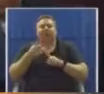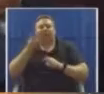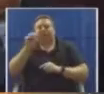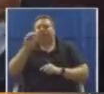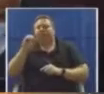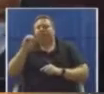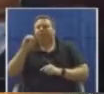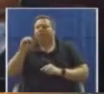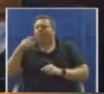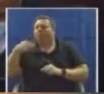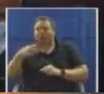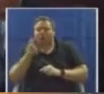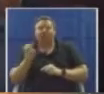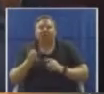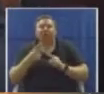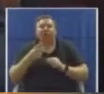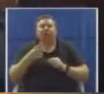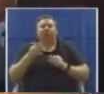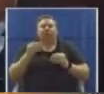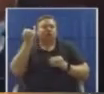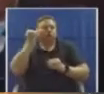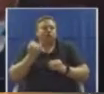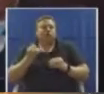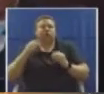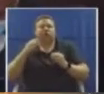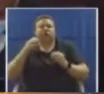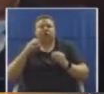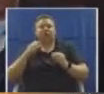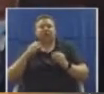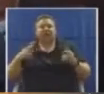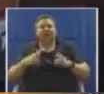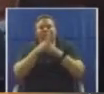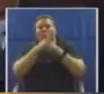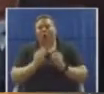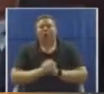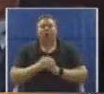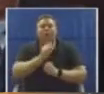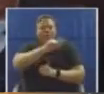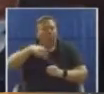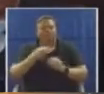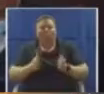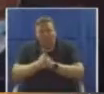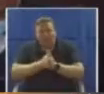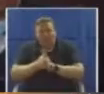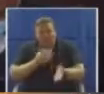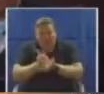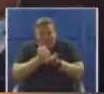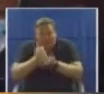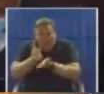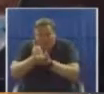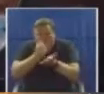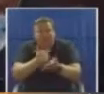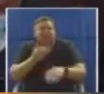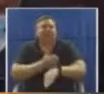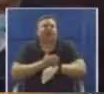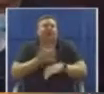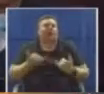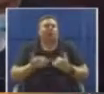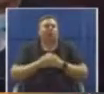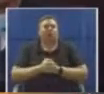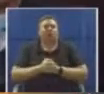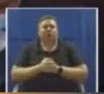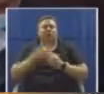every synagogue could be motivated to work together to help at this desperate time. Honourable President,